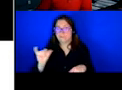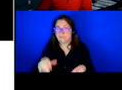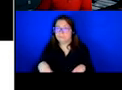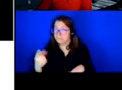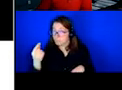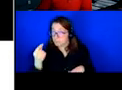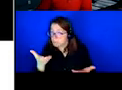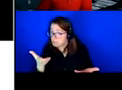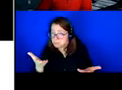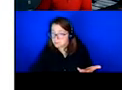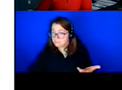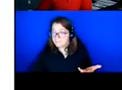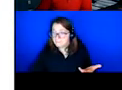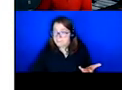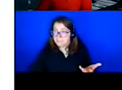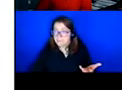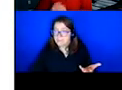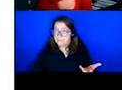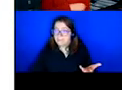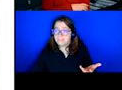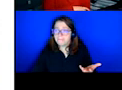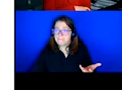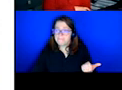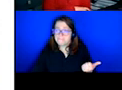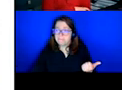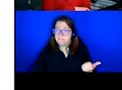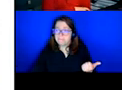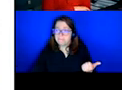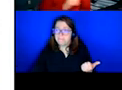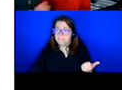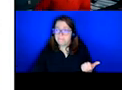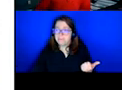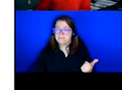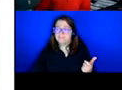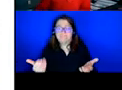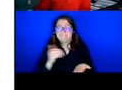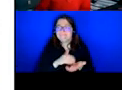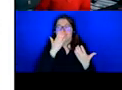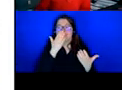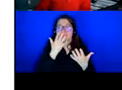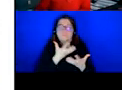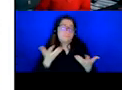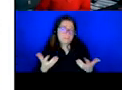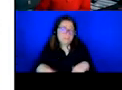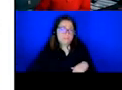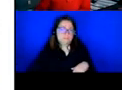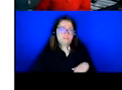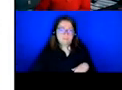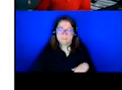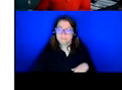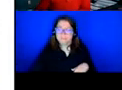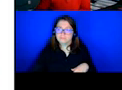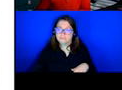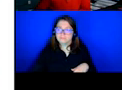more word before we close out this session? Yeah, I just put thank you so much. It looks like